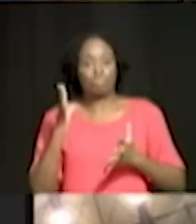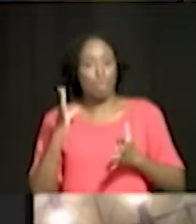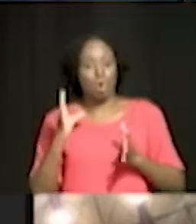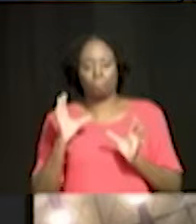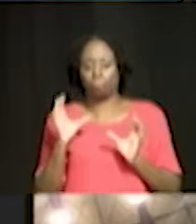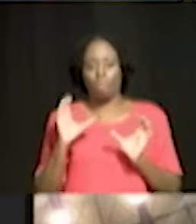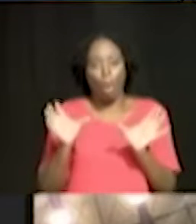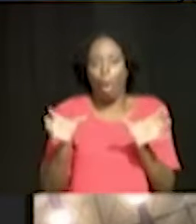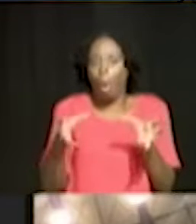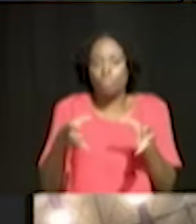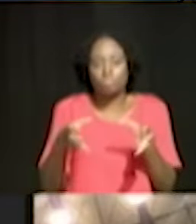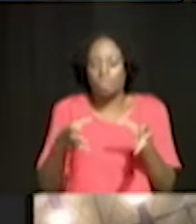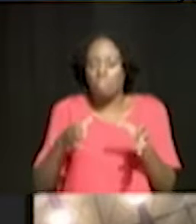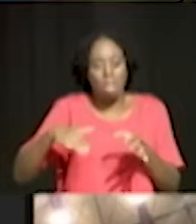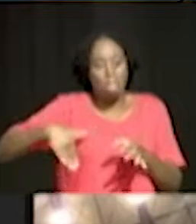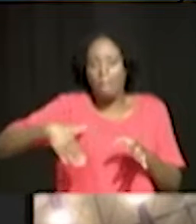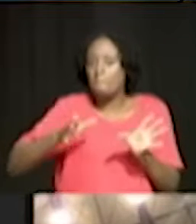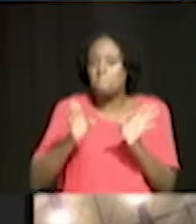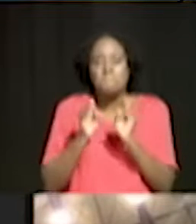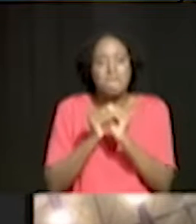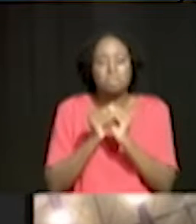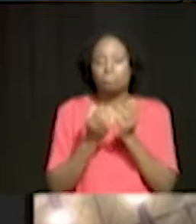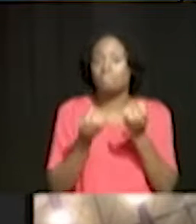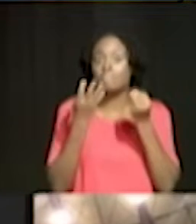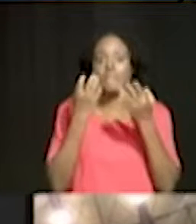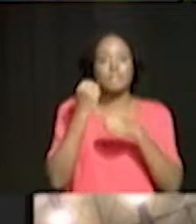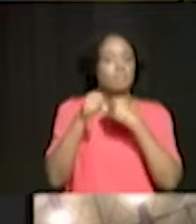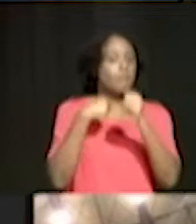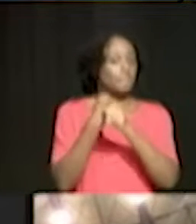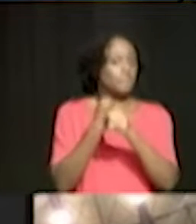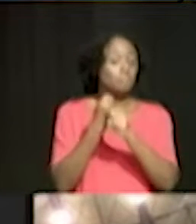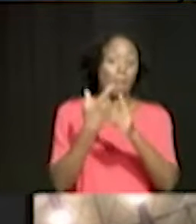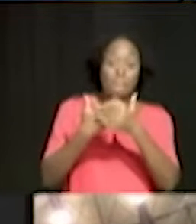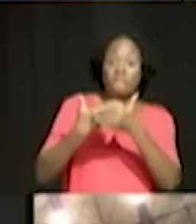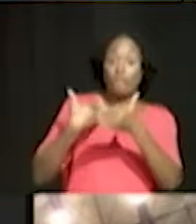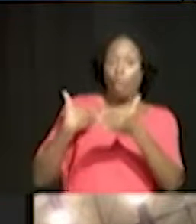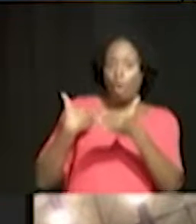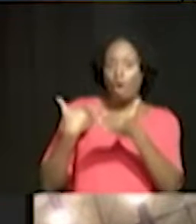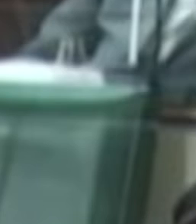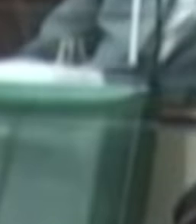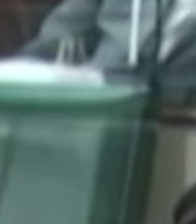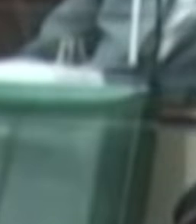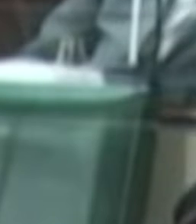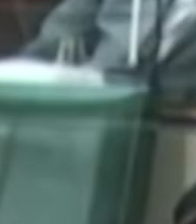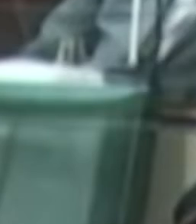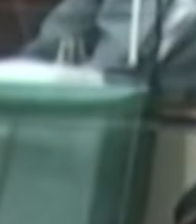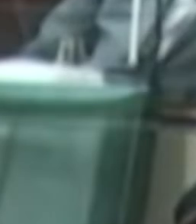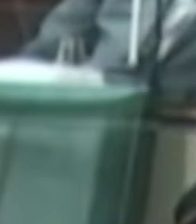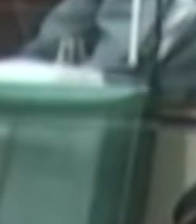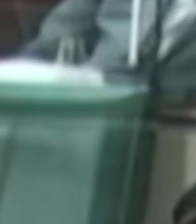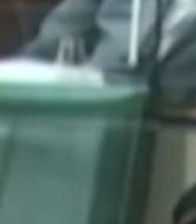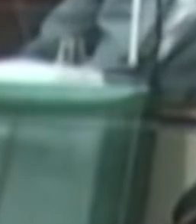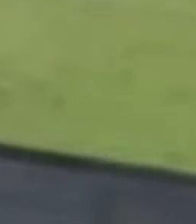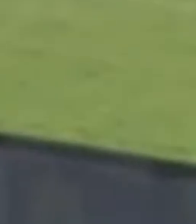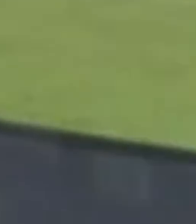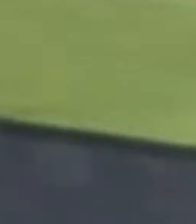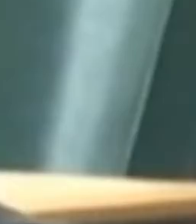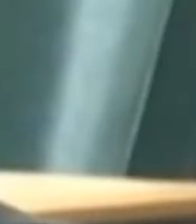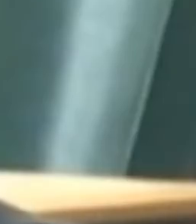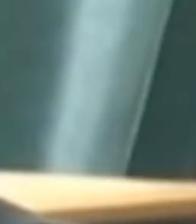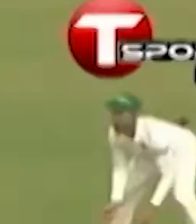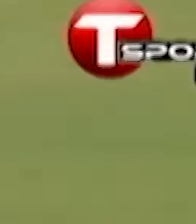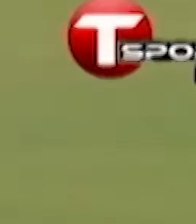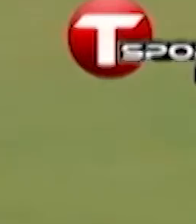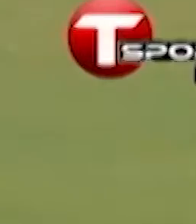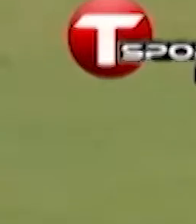coming up in Primetime Sports Friday. Mind games. Stakeholders call on government to consider mental effects of ongoing sports